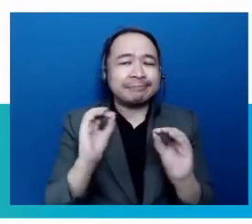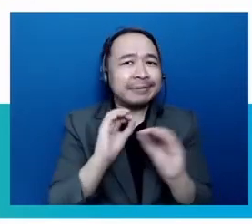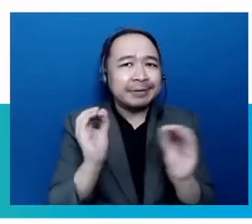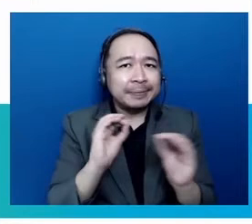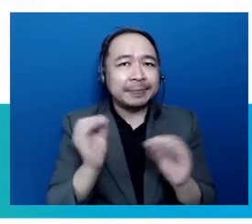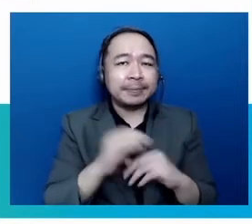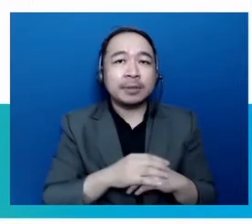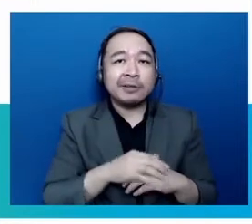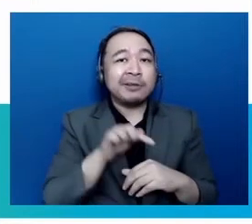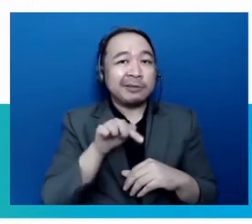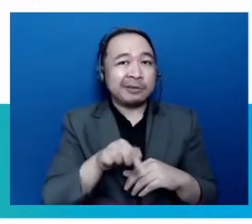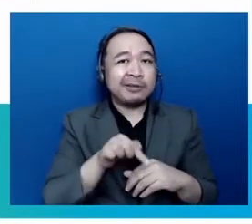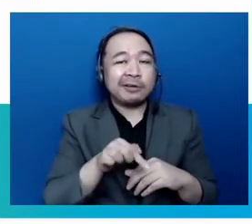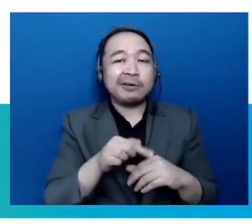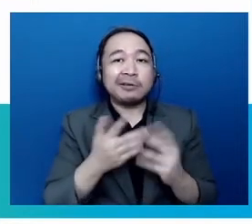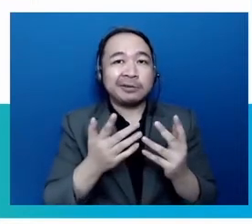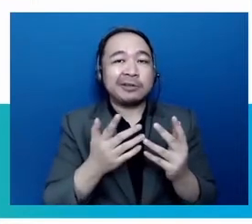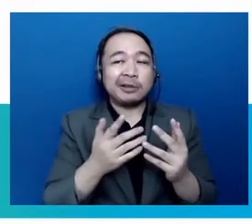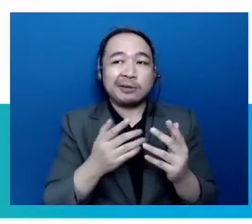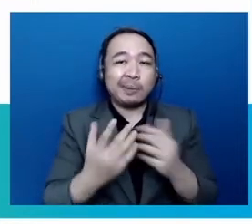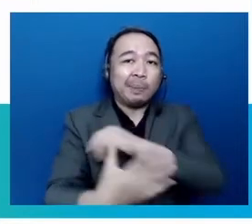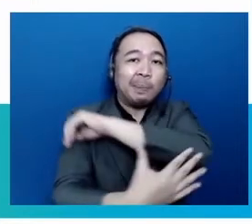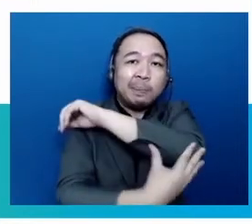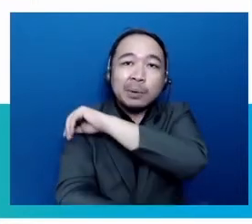they are the poor and vulnerable and